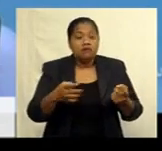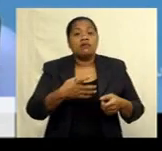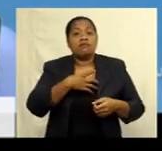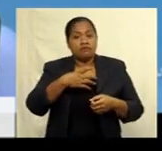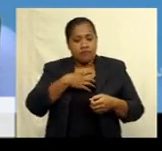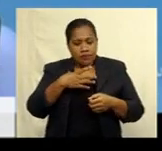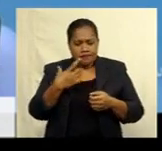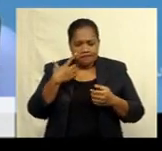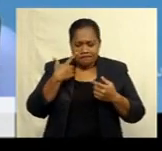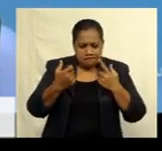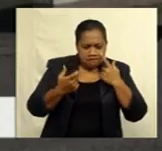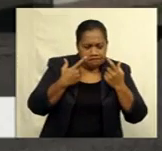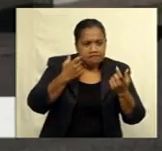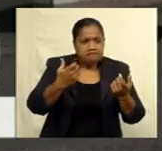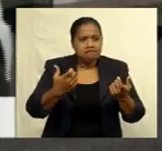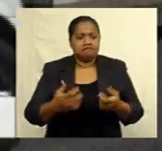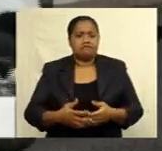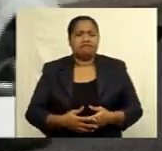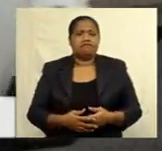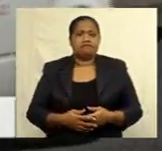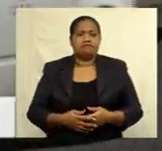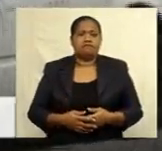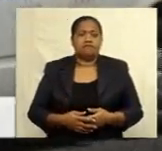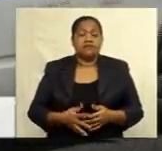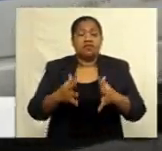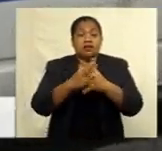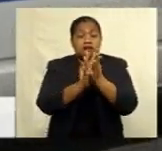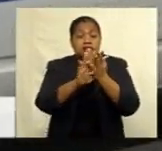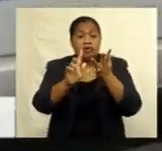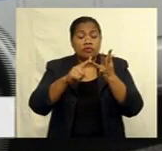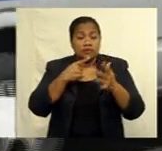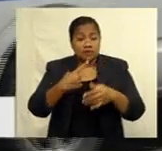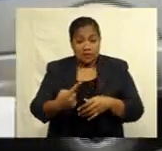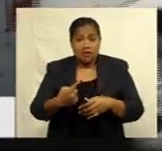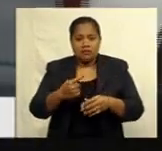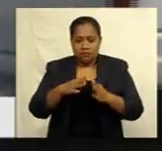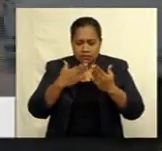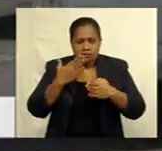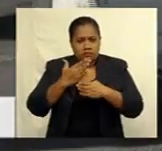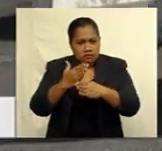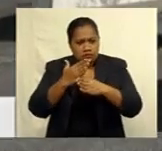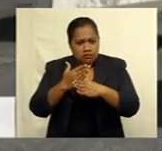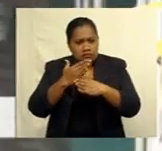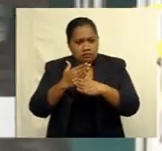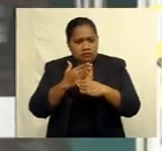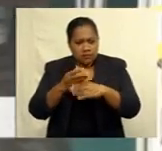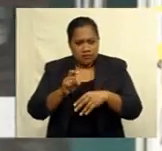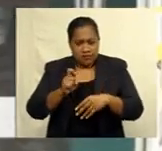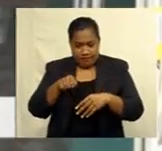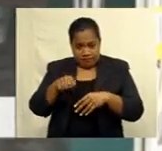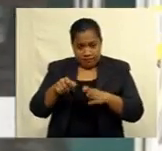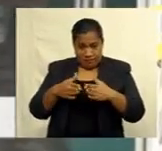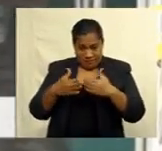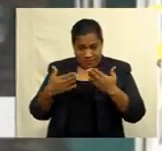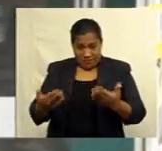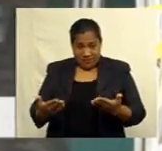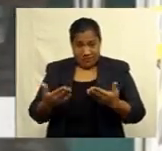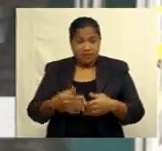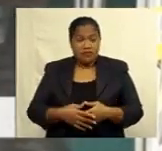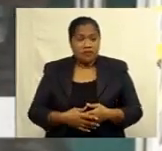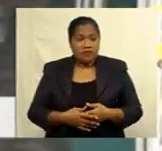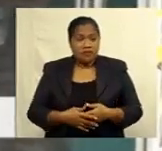we have on our radar. WHO says it is also working to determine whether the current therapeutics will be able to